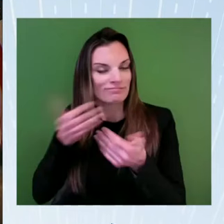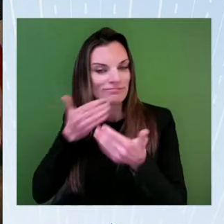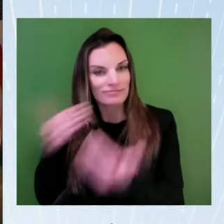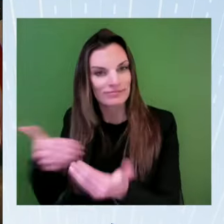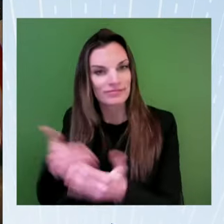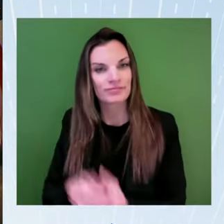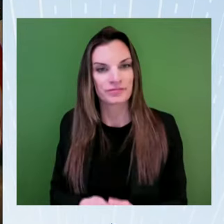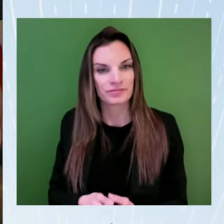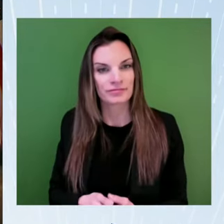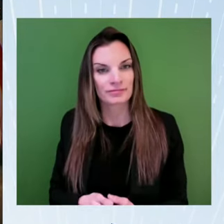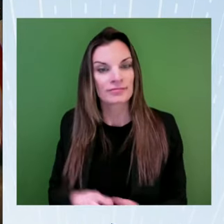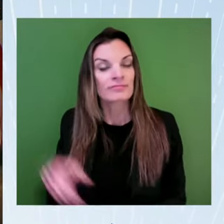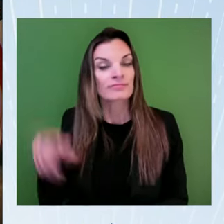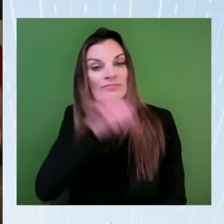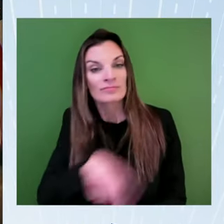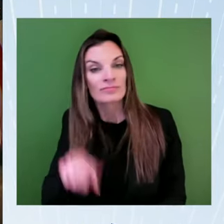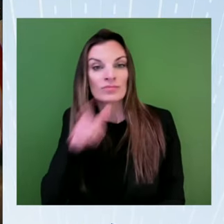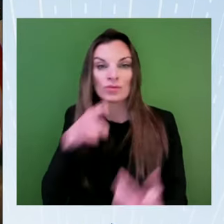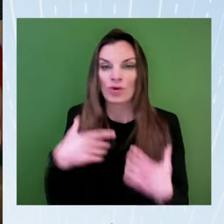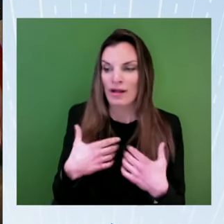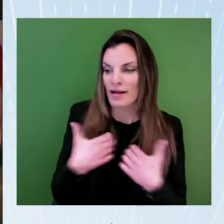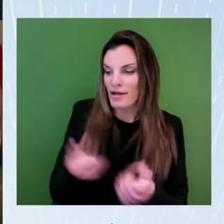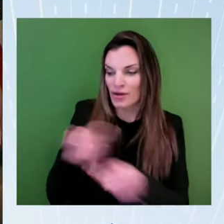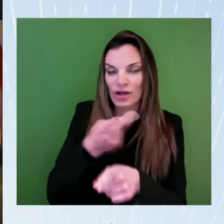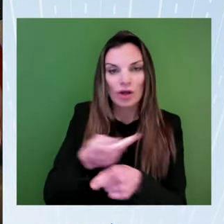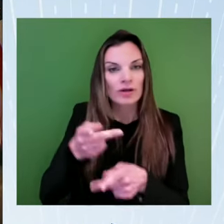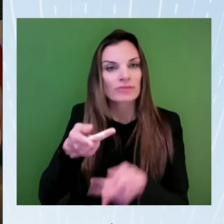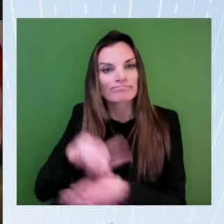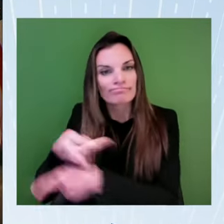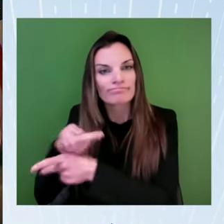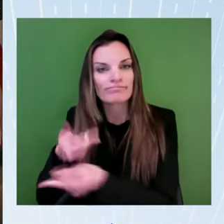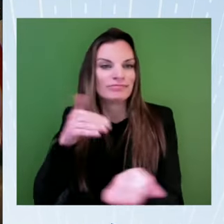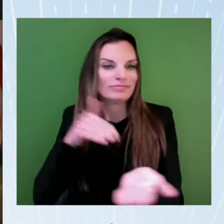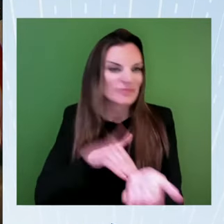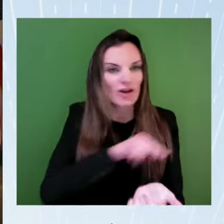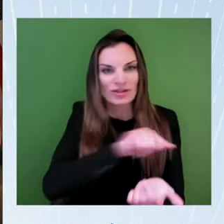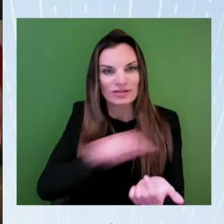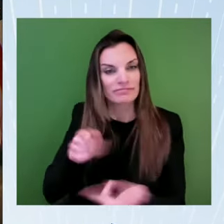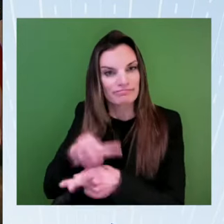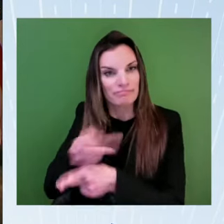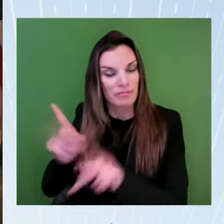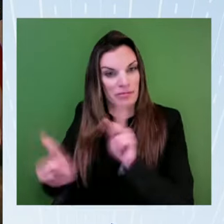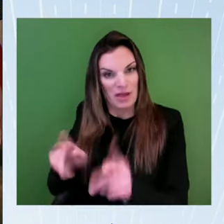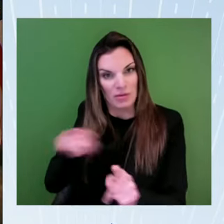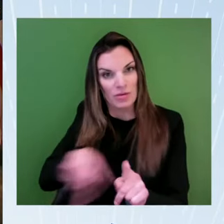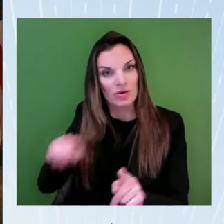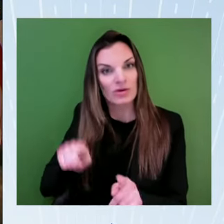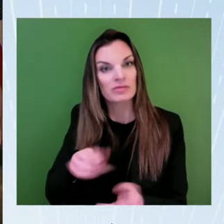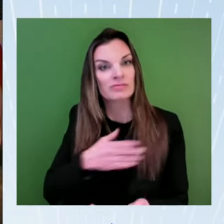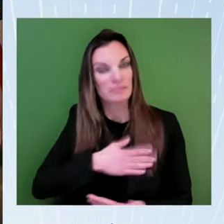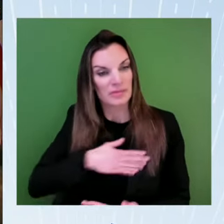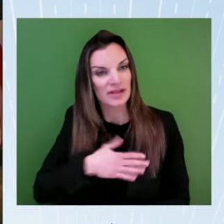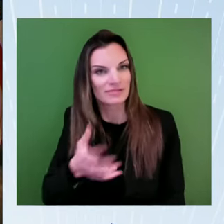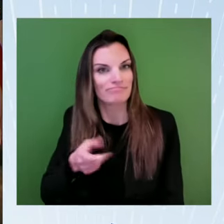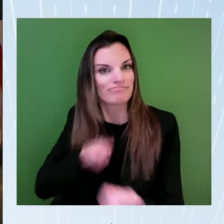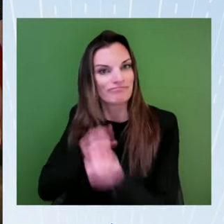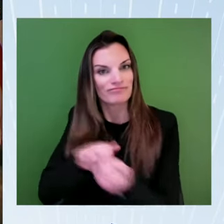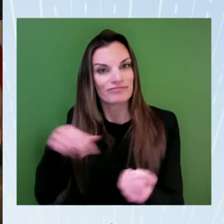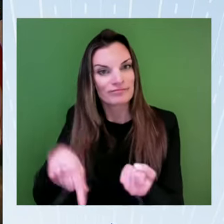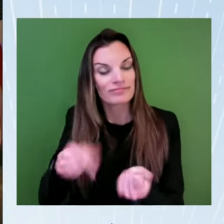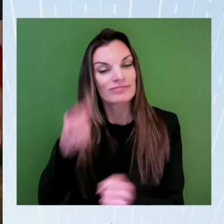help us get there. They can do this by beginning to treat addiction, a disease of the brain,